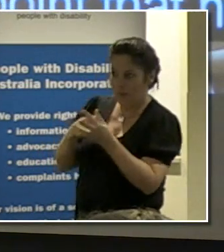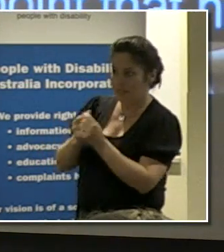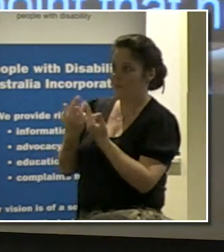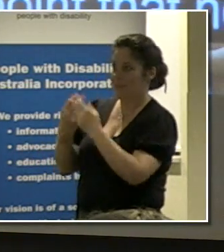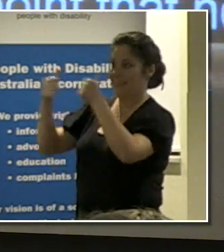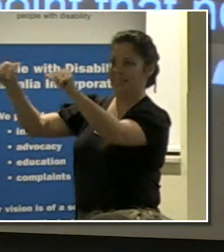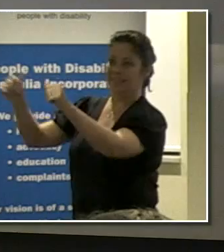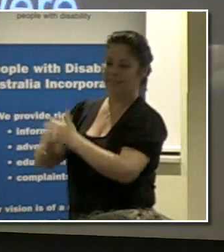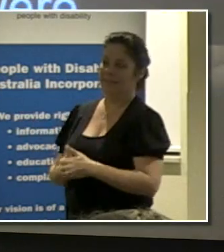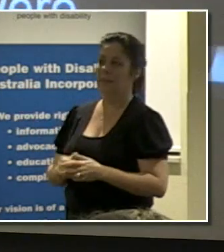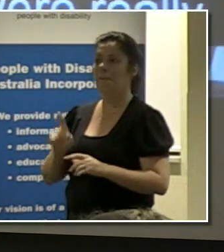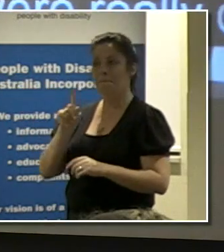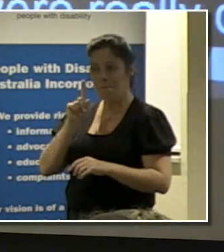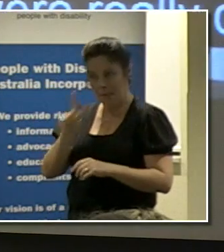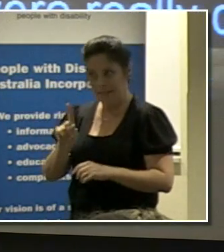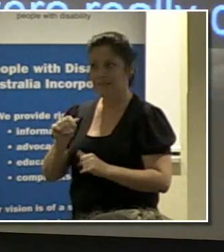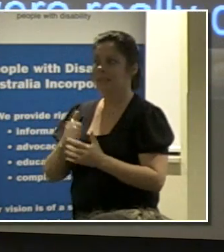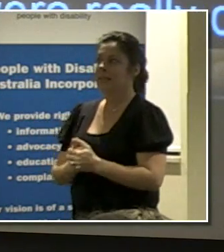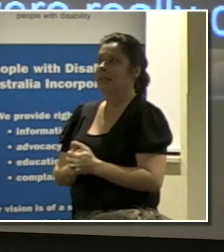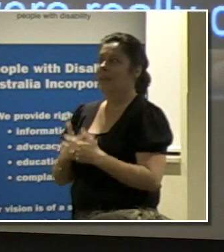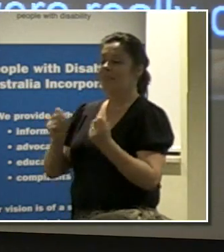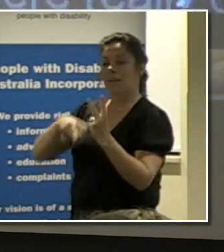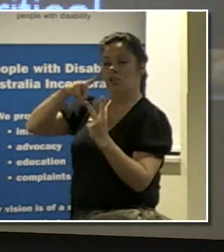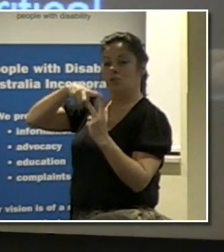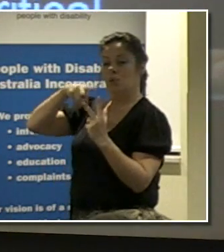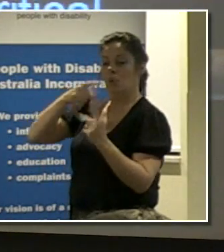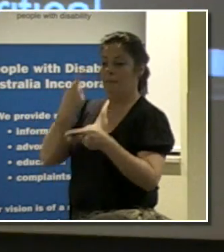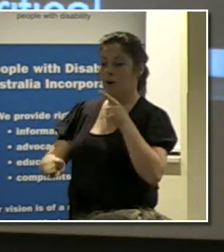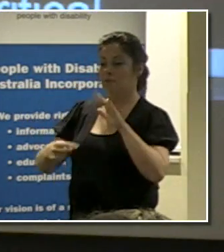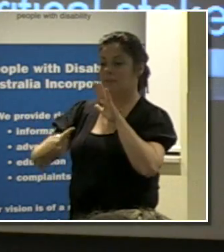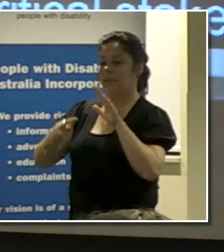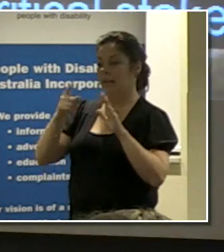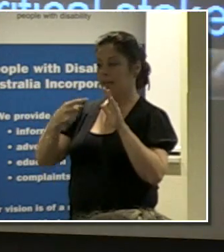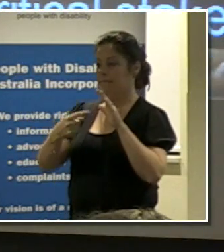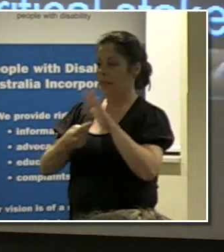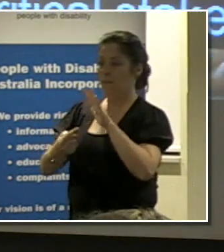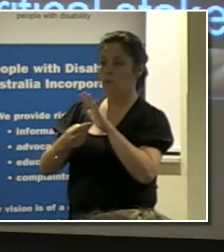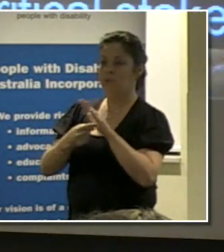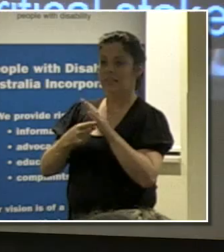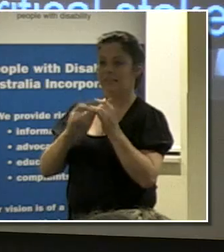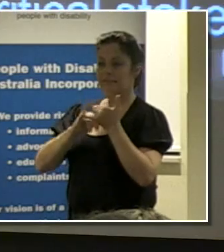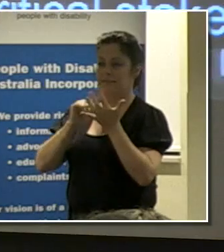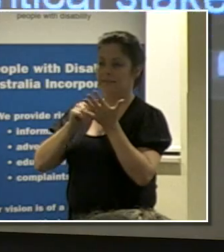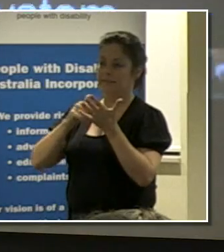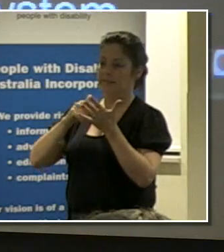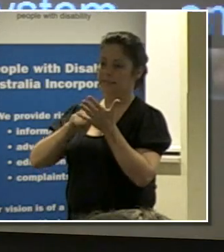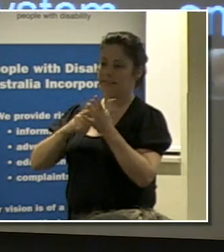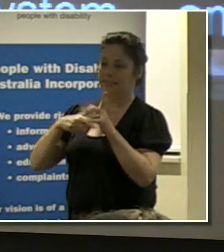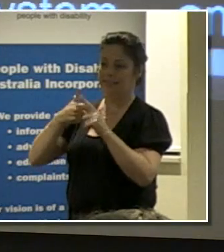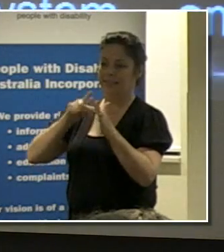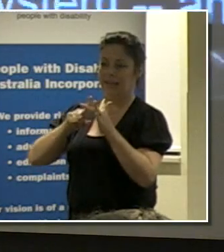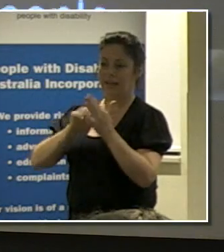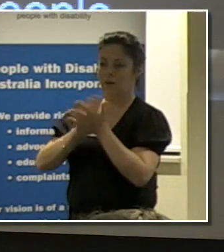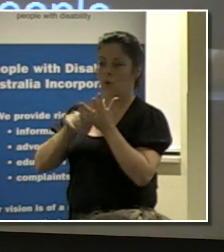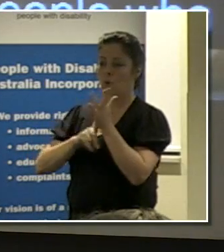driven by the two critical stakeholders in any system, and those are the people who pay for it